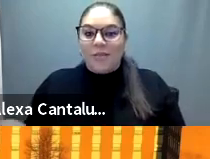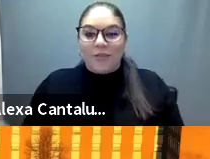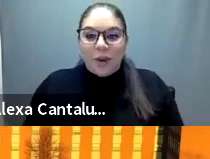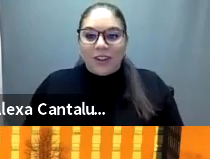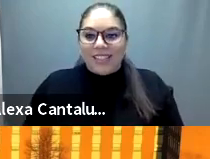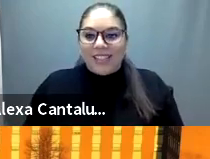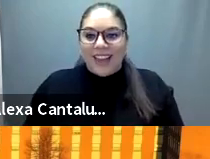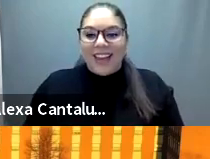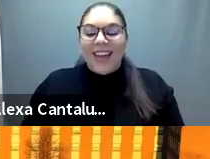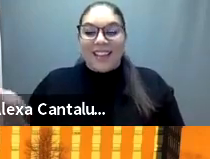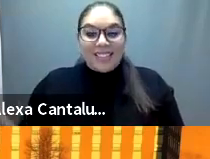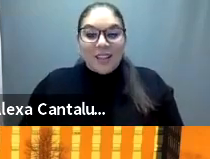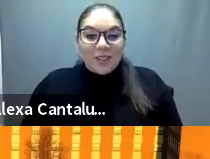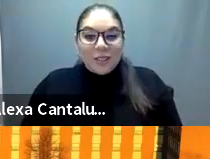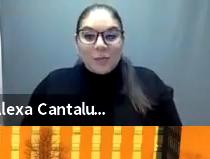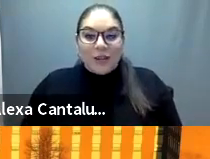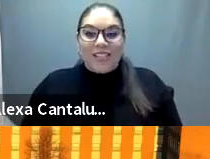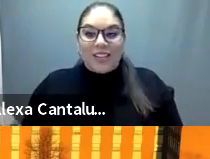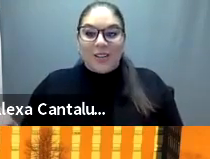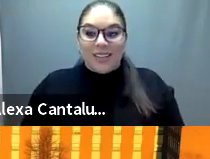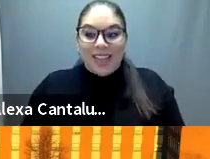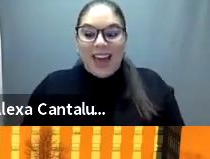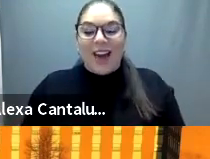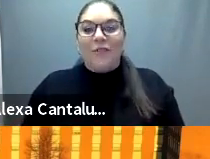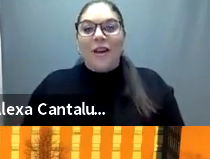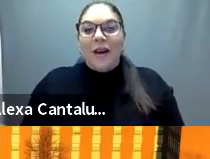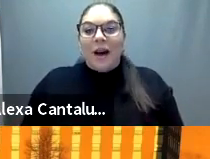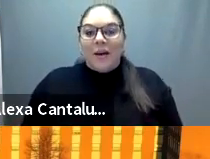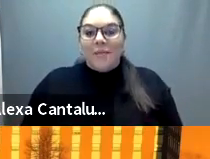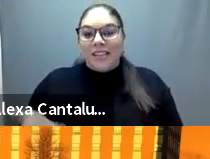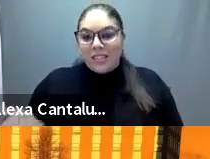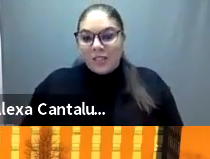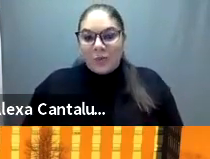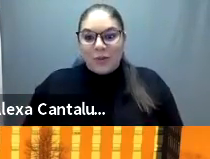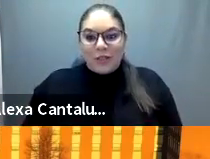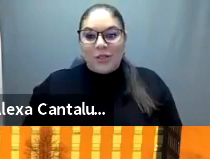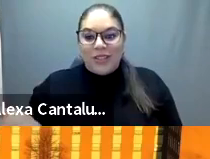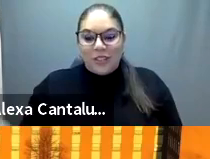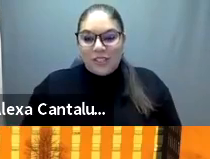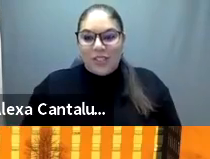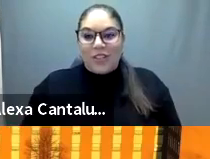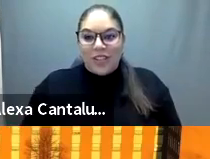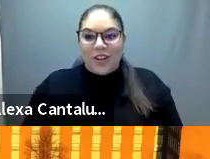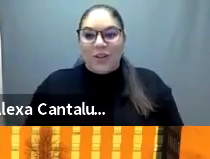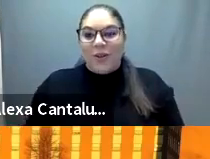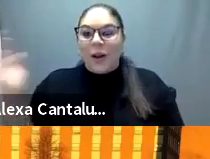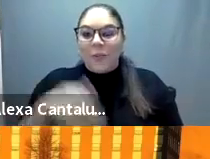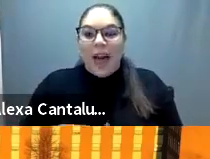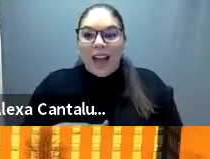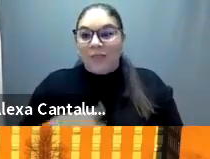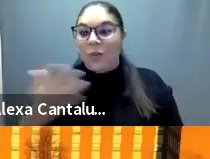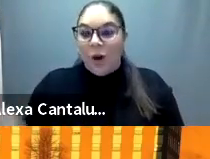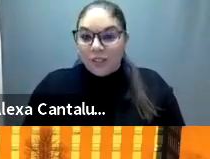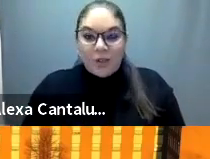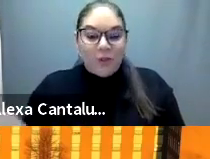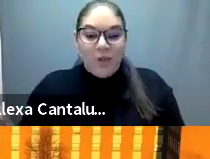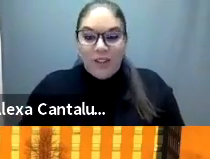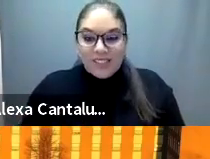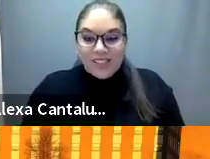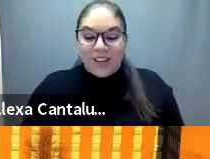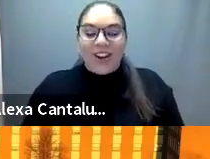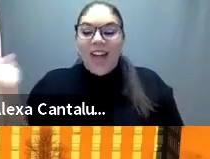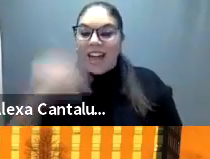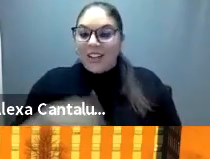Knoebels Deaf Awareness Day. That's another experience that you get to have as an interpreting student your senior year. You can come back if you want to,